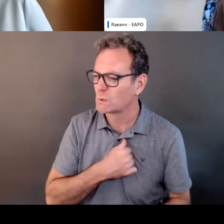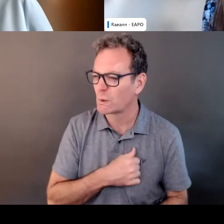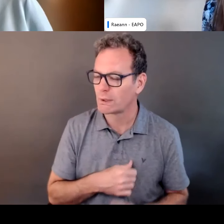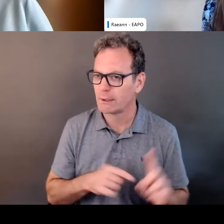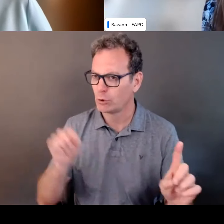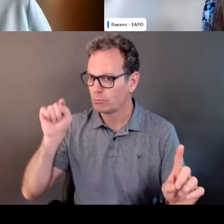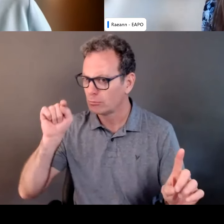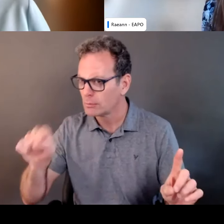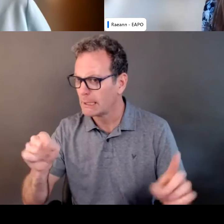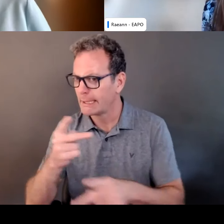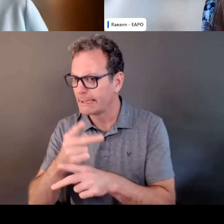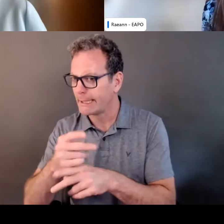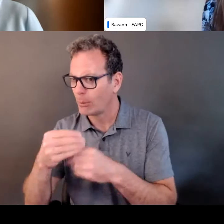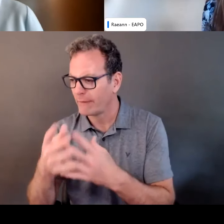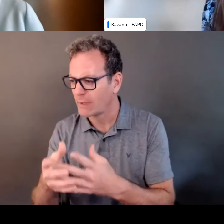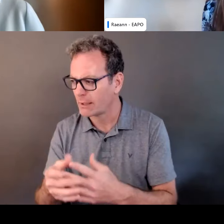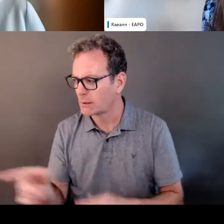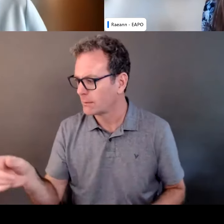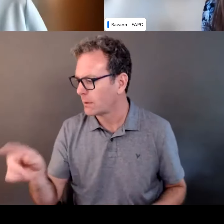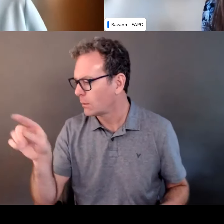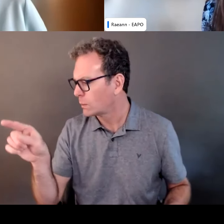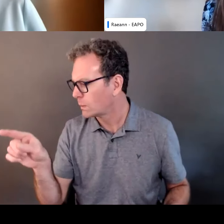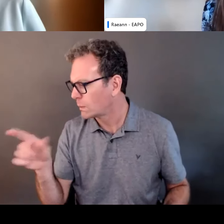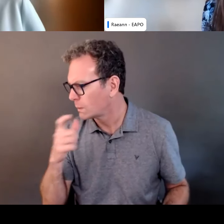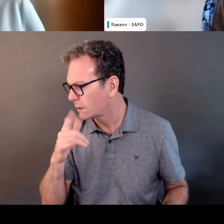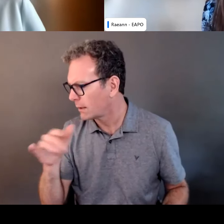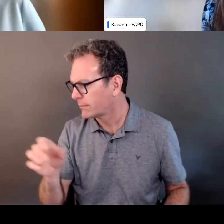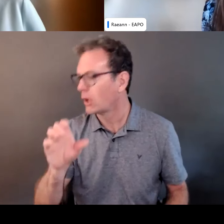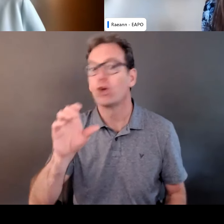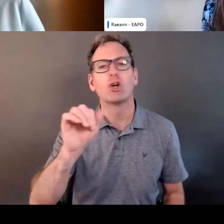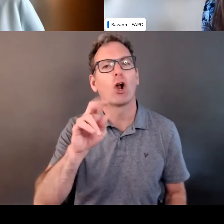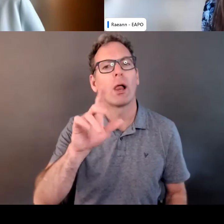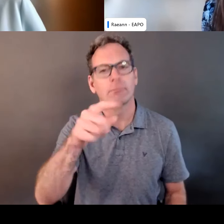Good. Carla, could you clarify that just a little bit if you can?